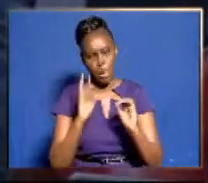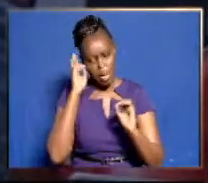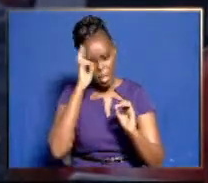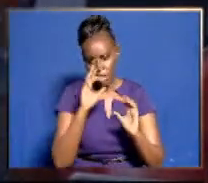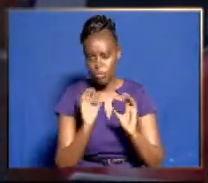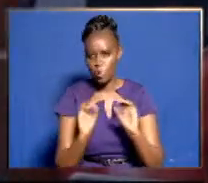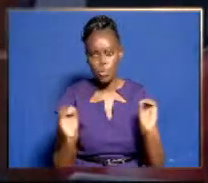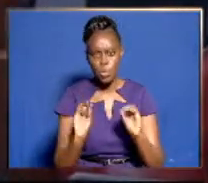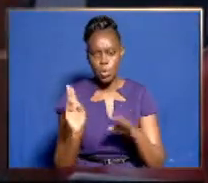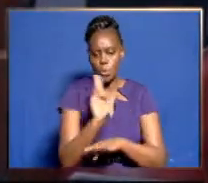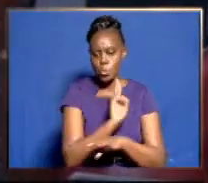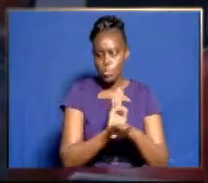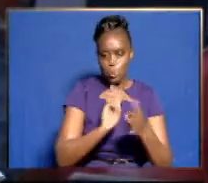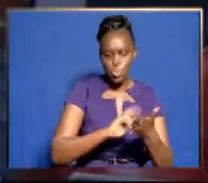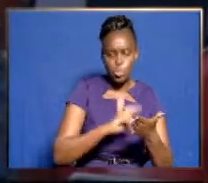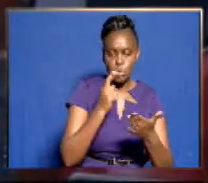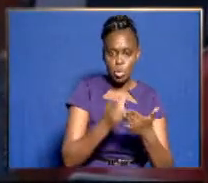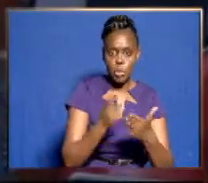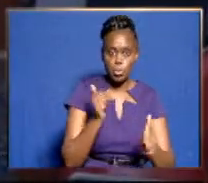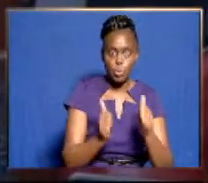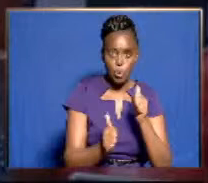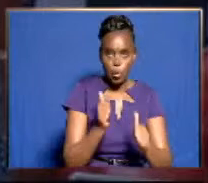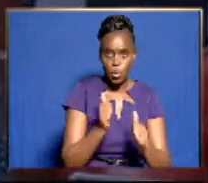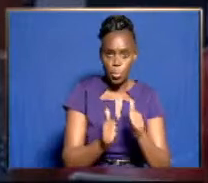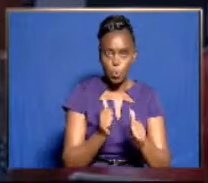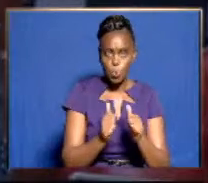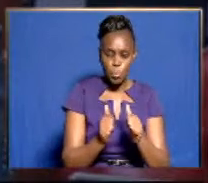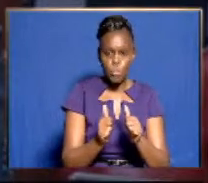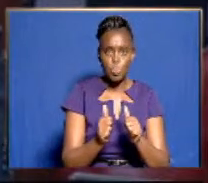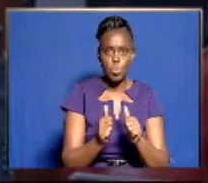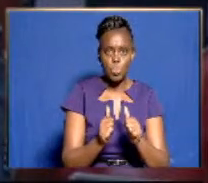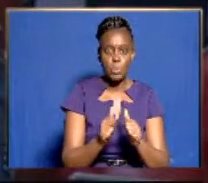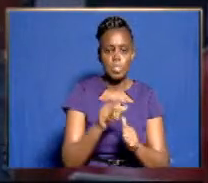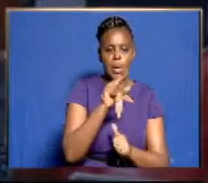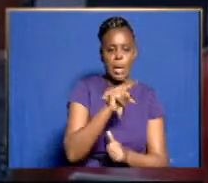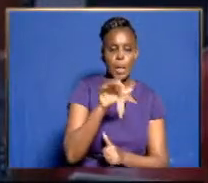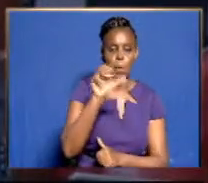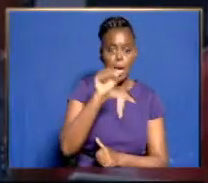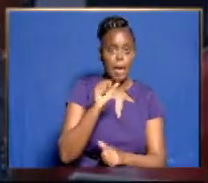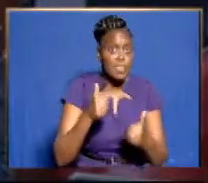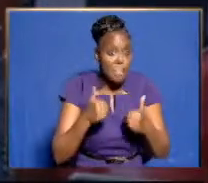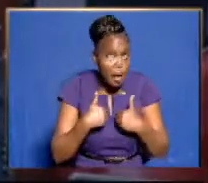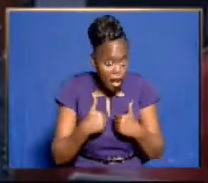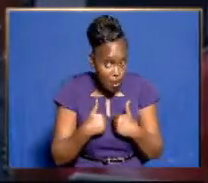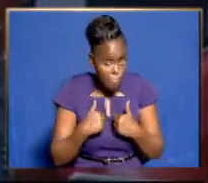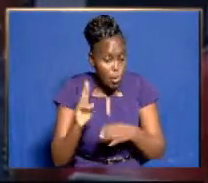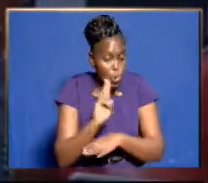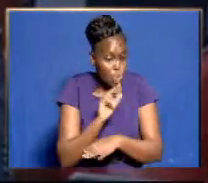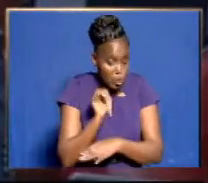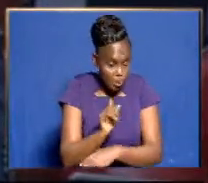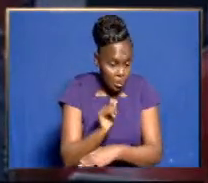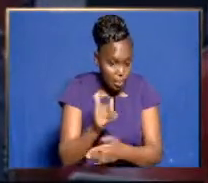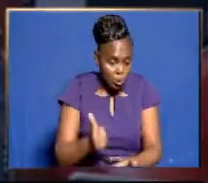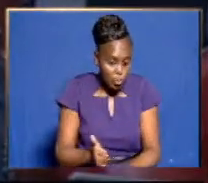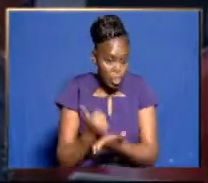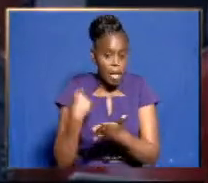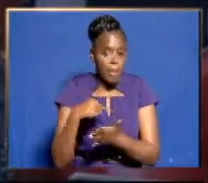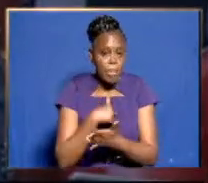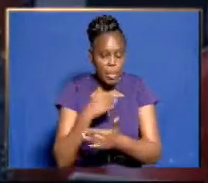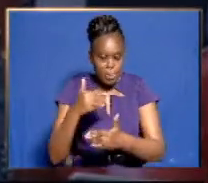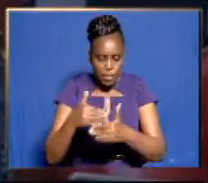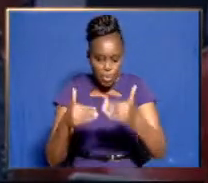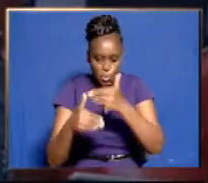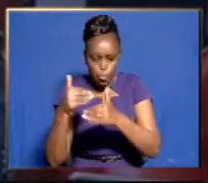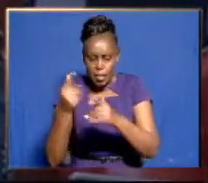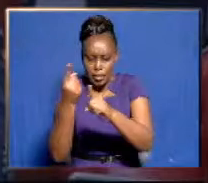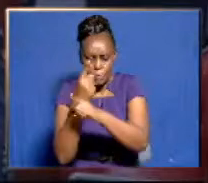not to utilize the resources that are possessed by NYS to help us in the building of infrastructure in